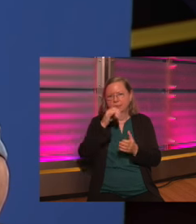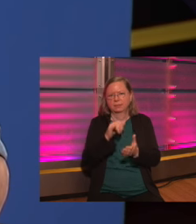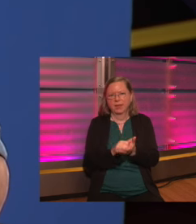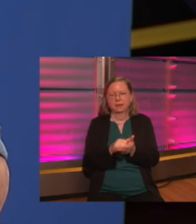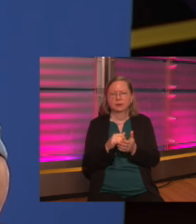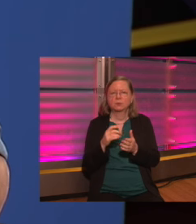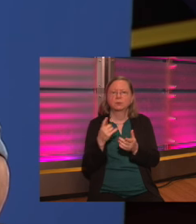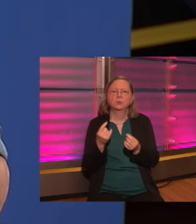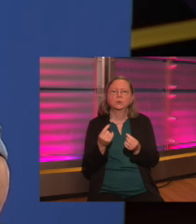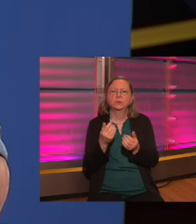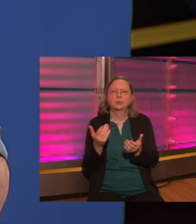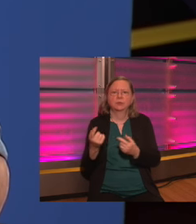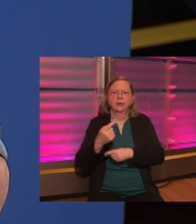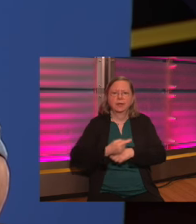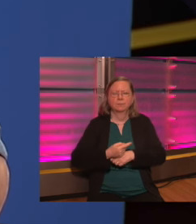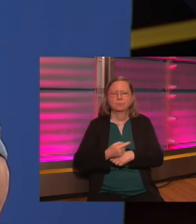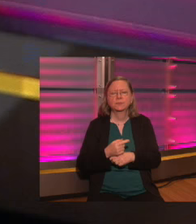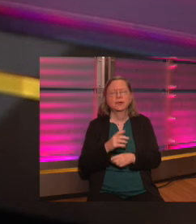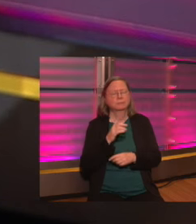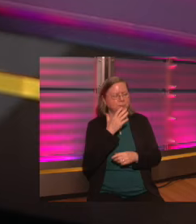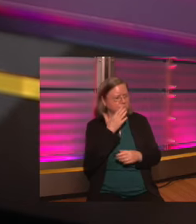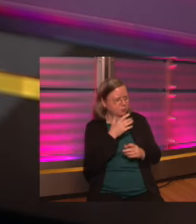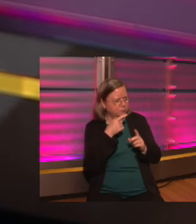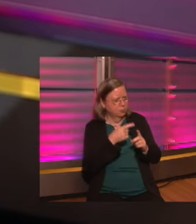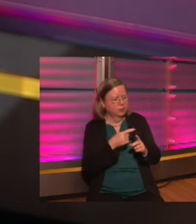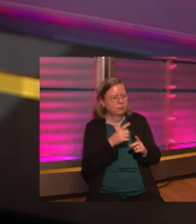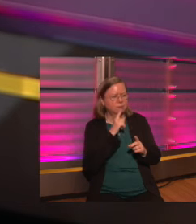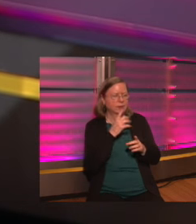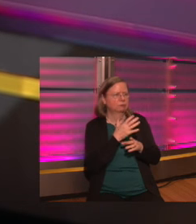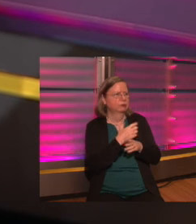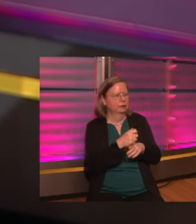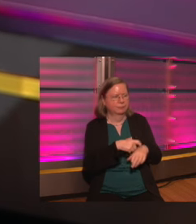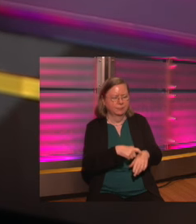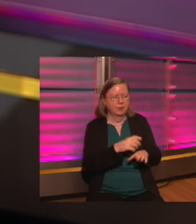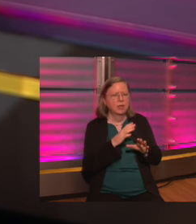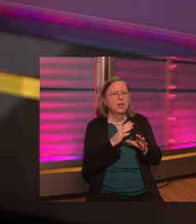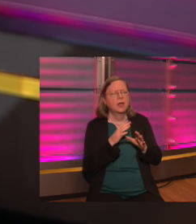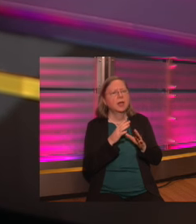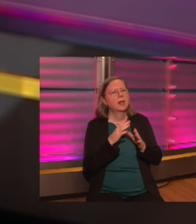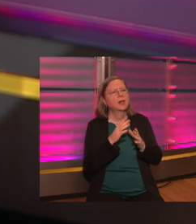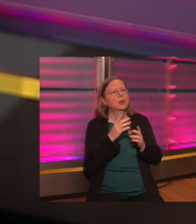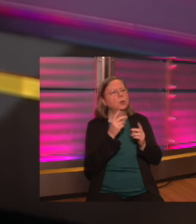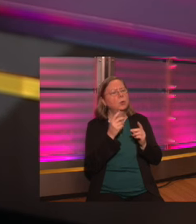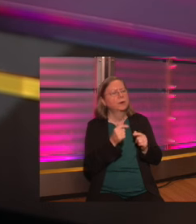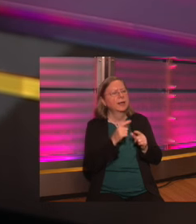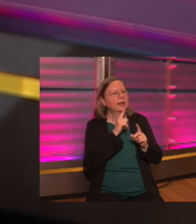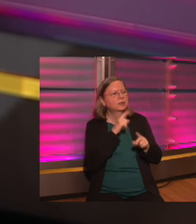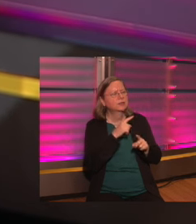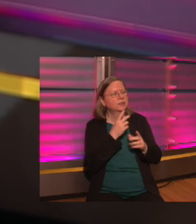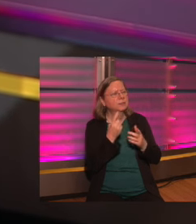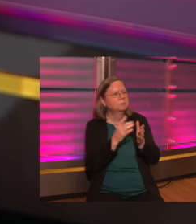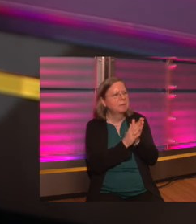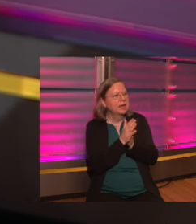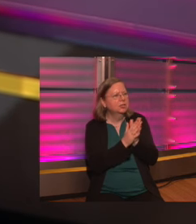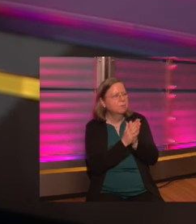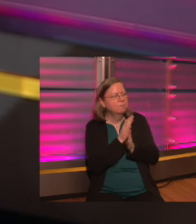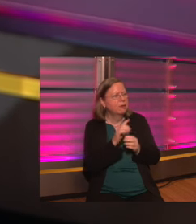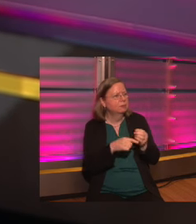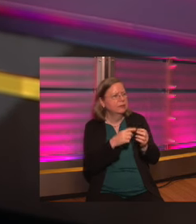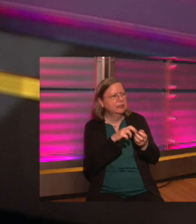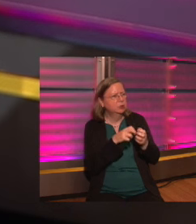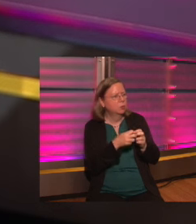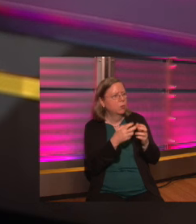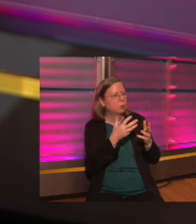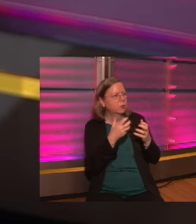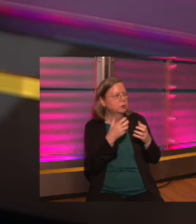here today. Good point. Before I let you go, we're actually way out of time, just a quick answer. How do you, if someone's passionate about an issue and wants to do what you did and